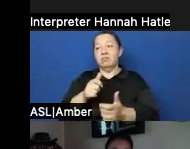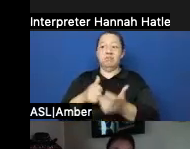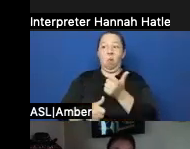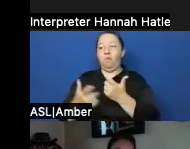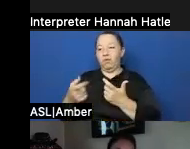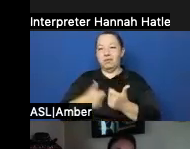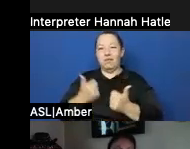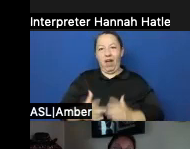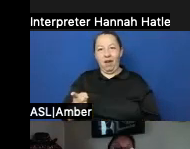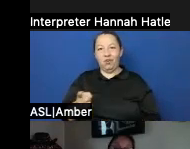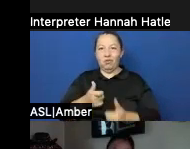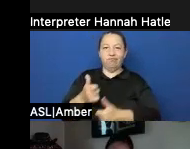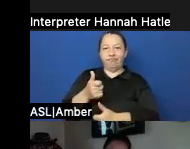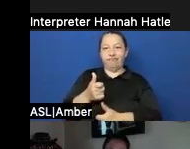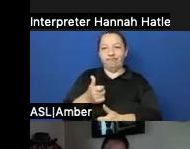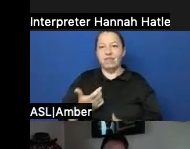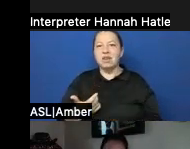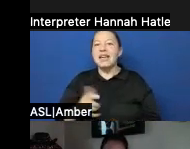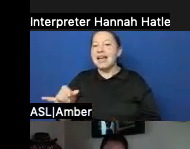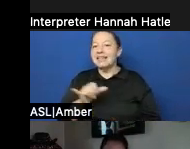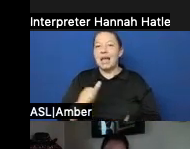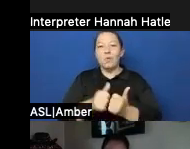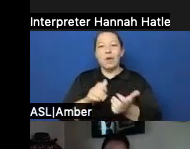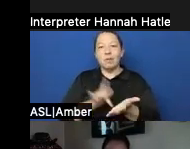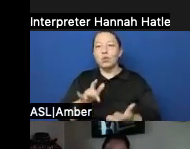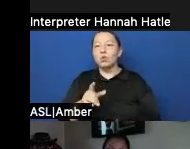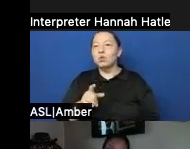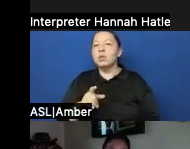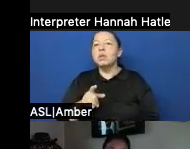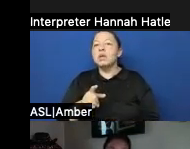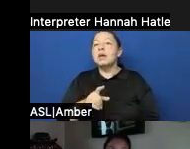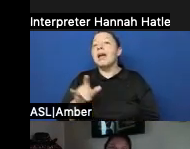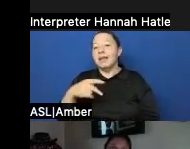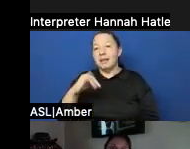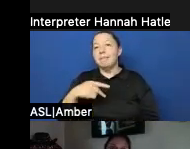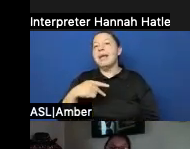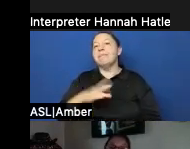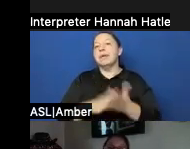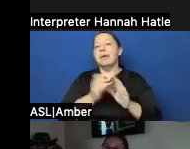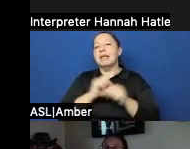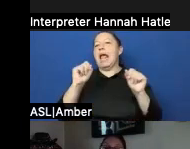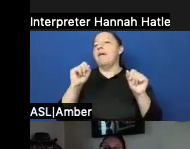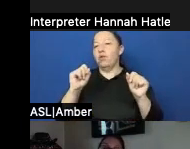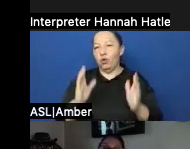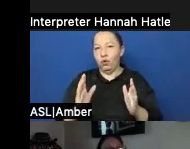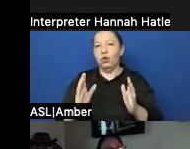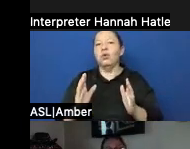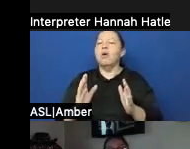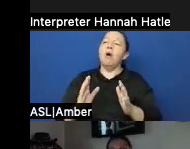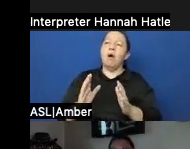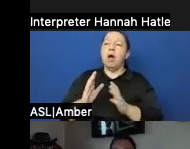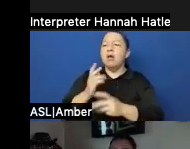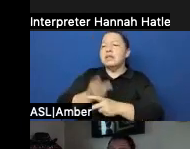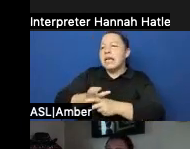abuse. Oh yeah, if the pimp saves them, and I'm good, baby, I treat you well, I only hurt